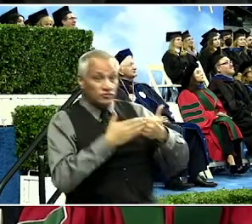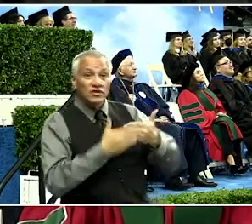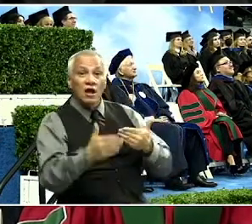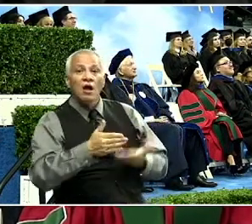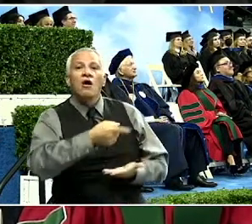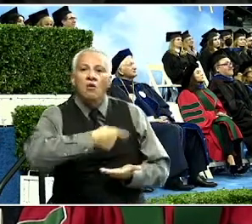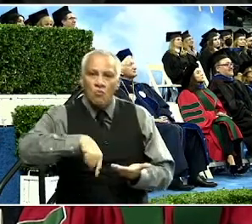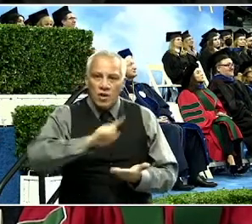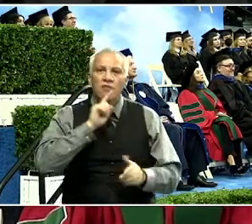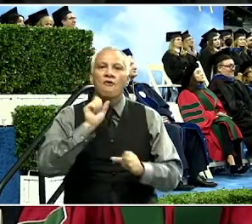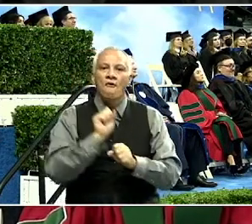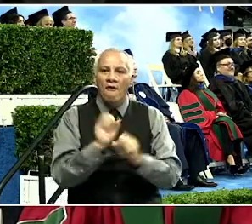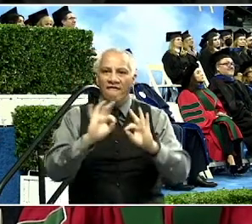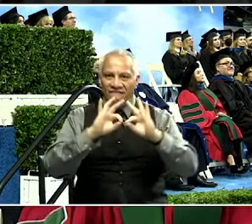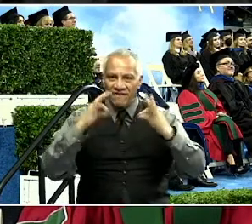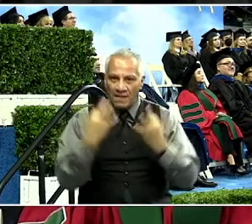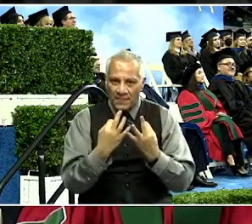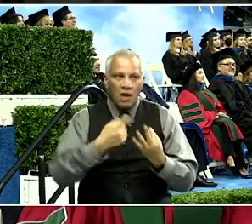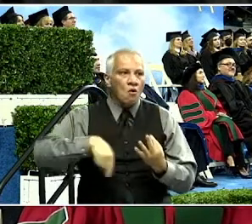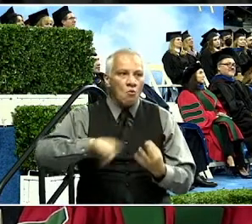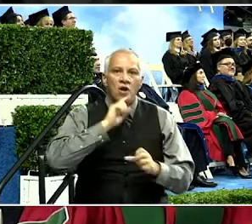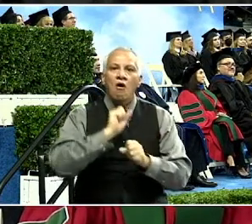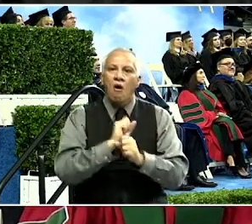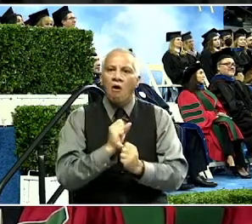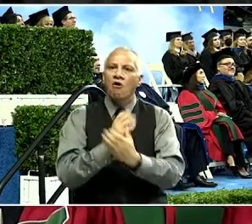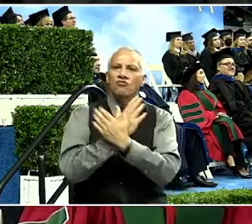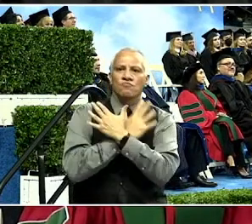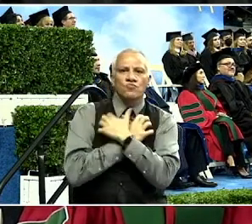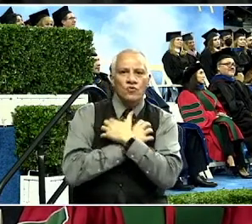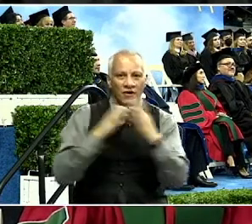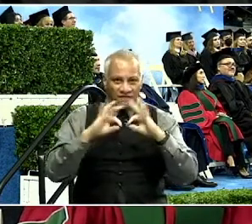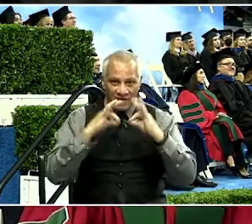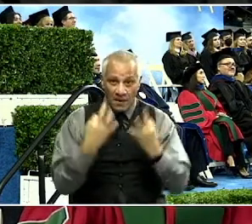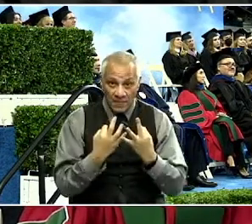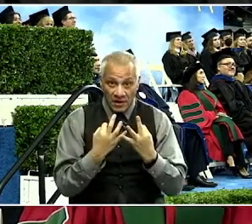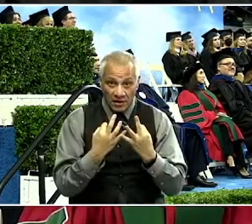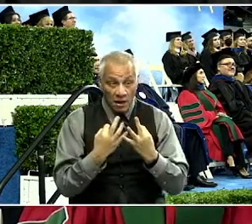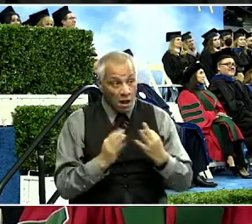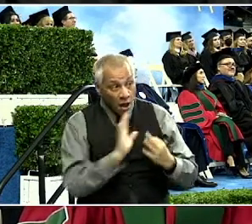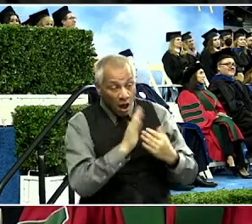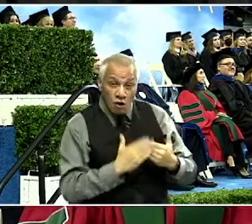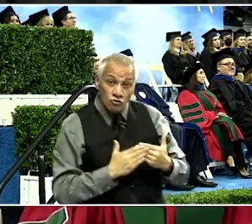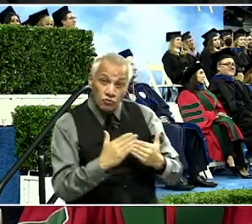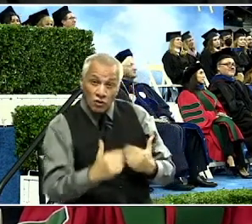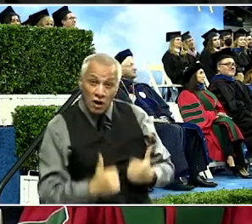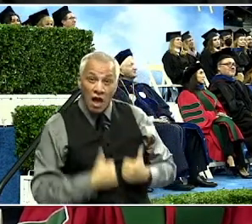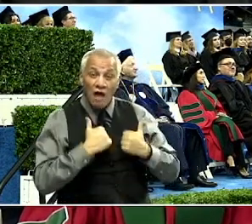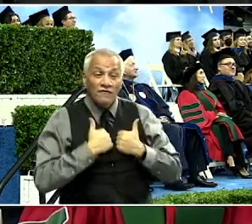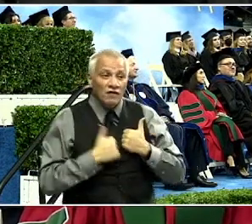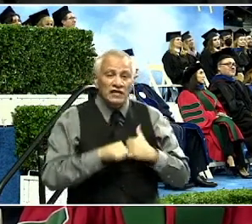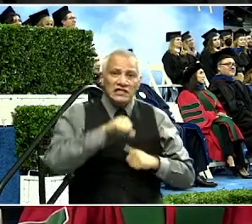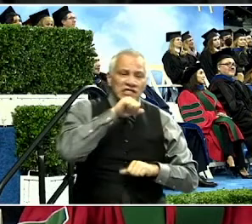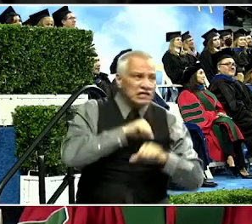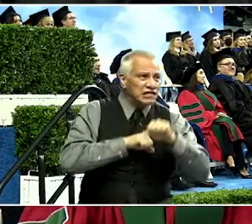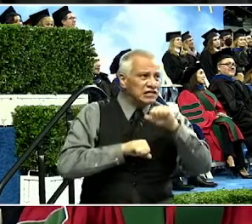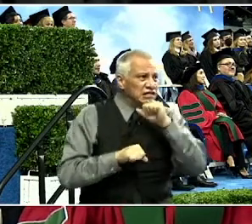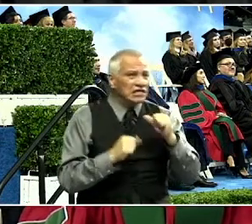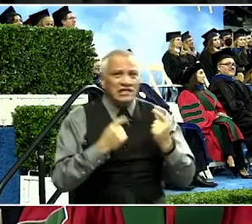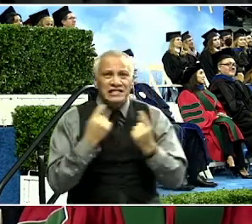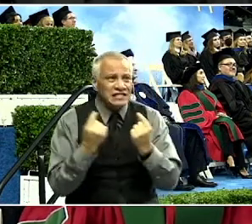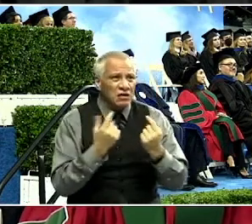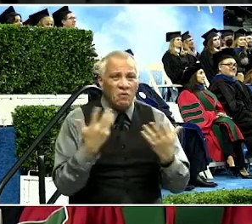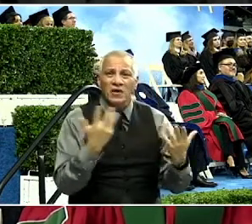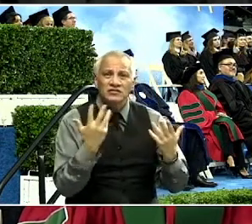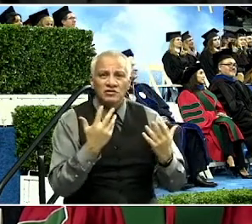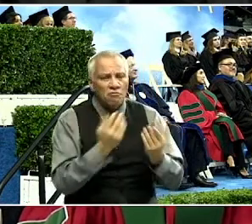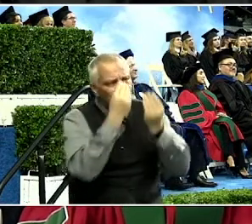family. We are a Bruin family. And throughout this life, if you ever find yourself in a bind, I am